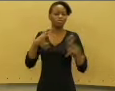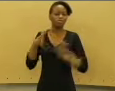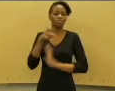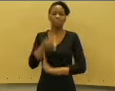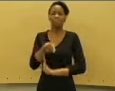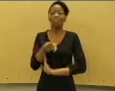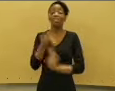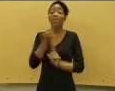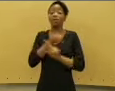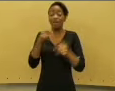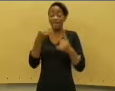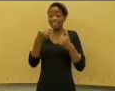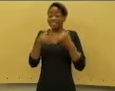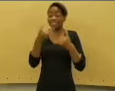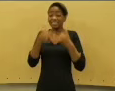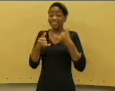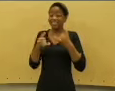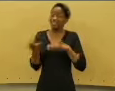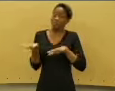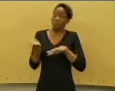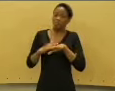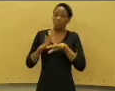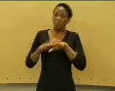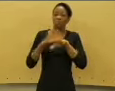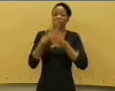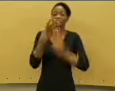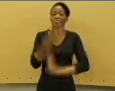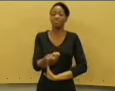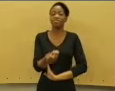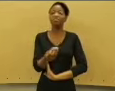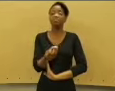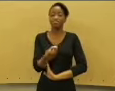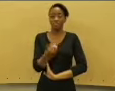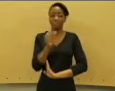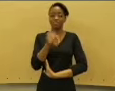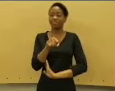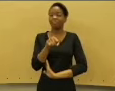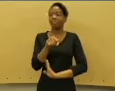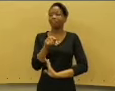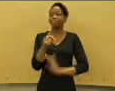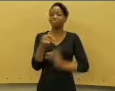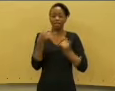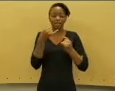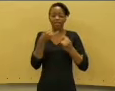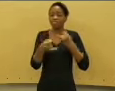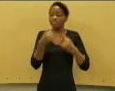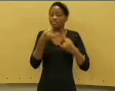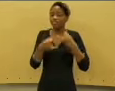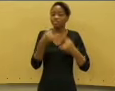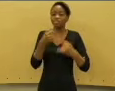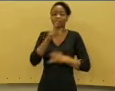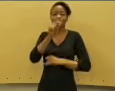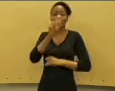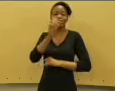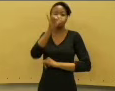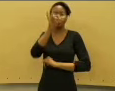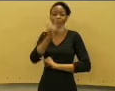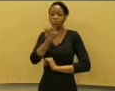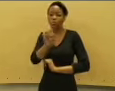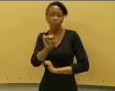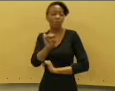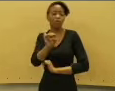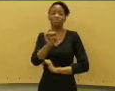much more to sex. And if you were to look at the sexual aids that a lot of able-bodied people are using, especially